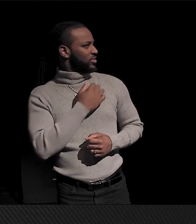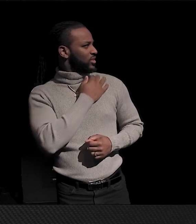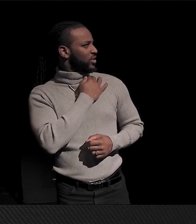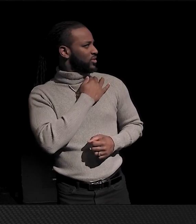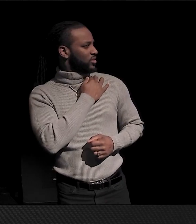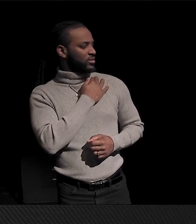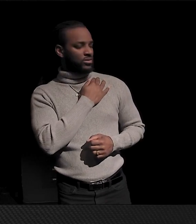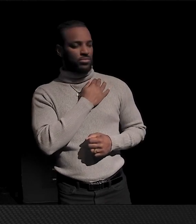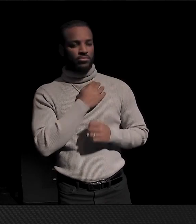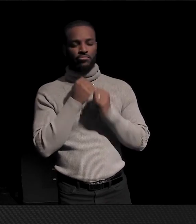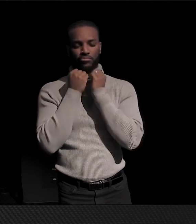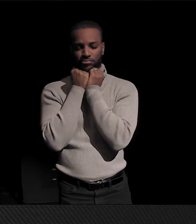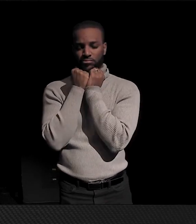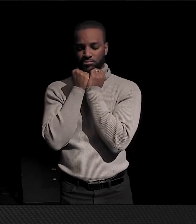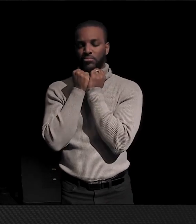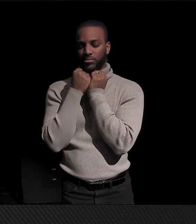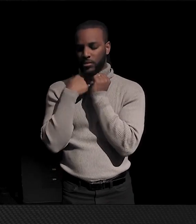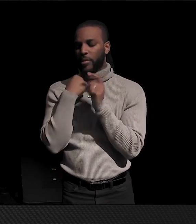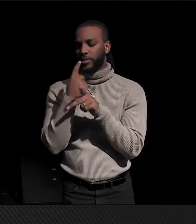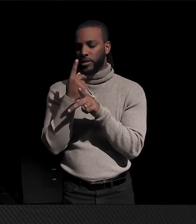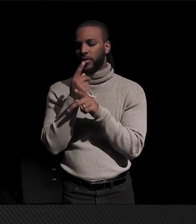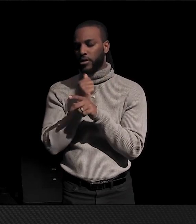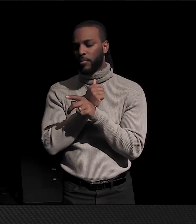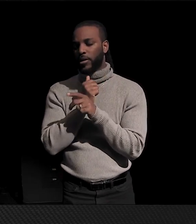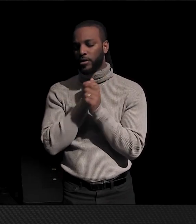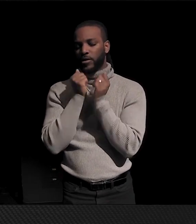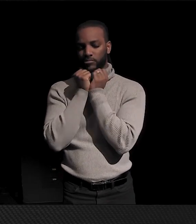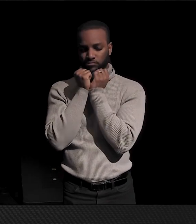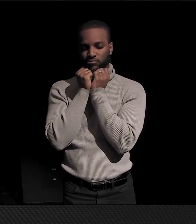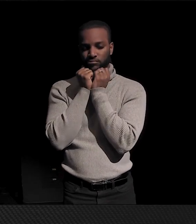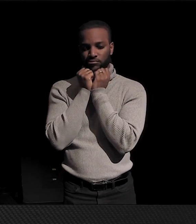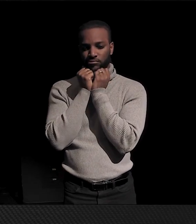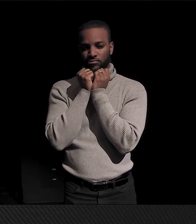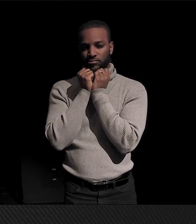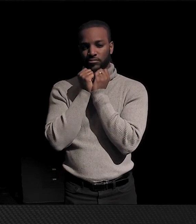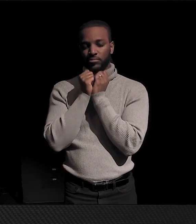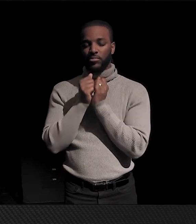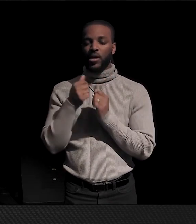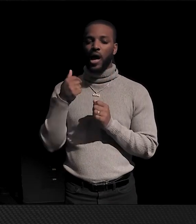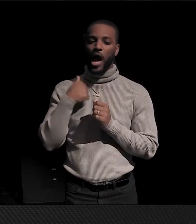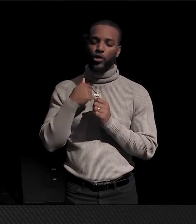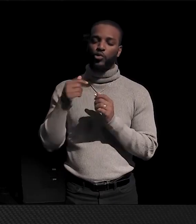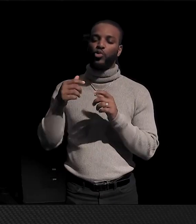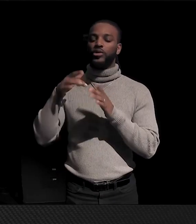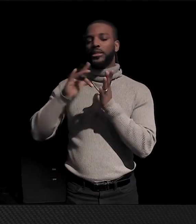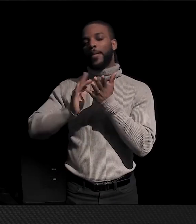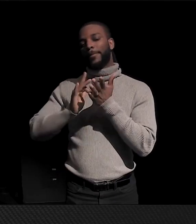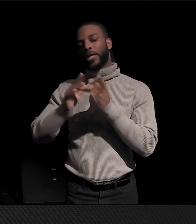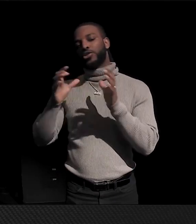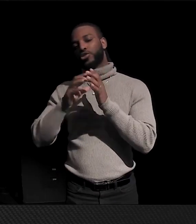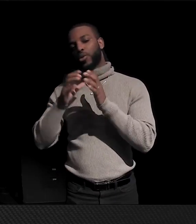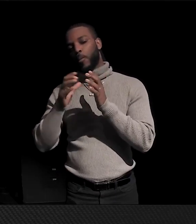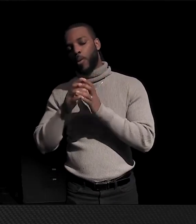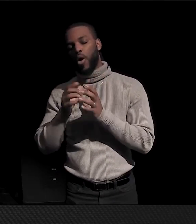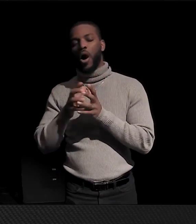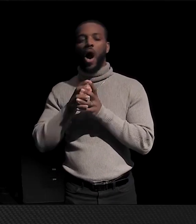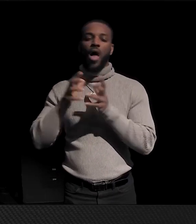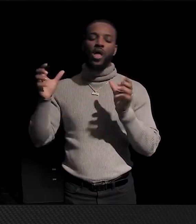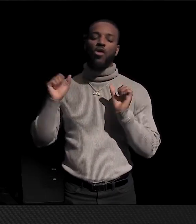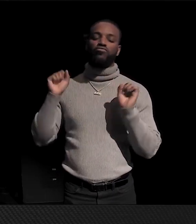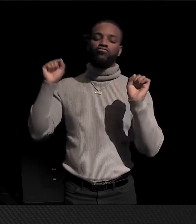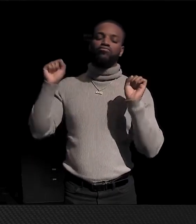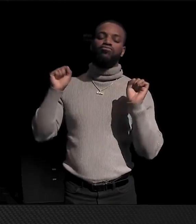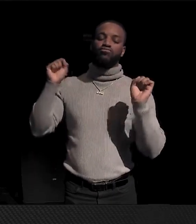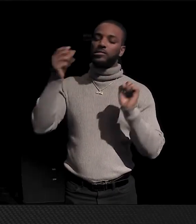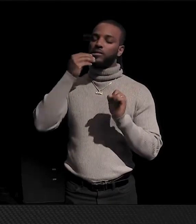Your deltoids. I have been taking care of myself, Clay. There's nothing like a good medicine ball, some stretchy bands, and a lot of Metamucil to make you